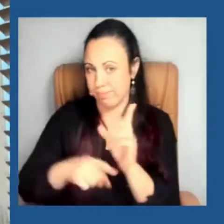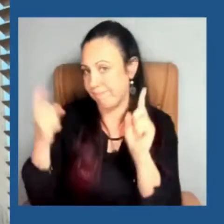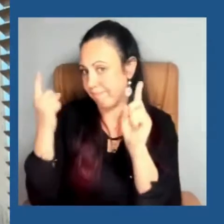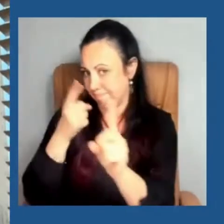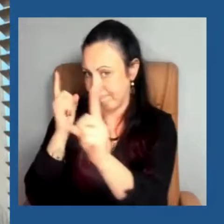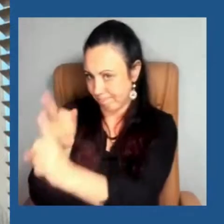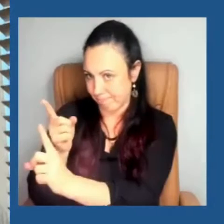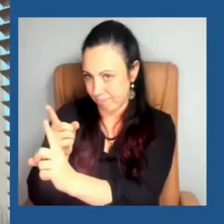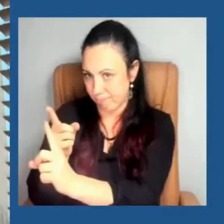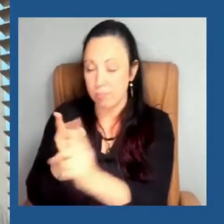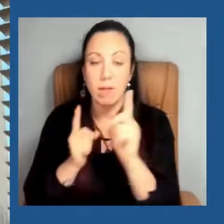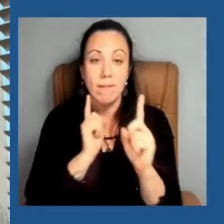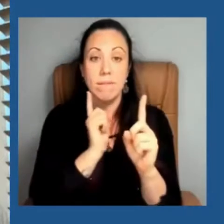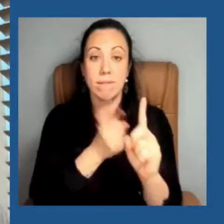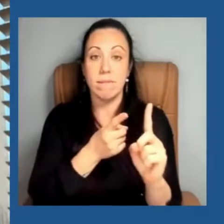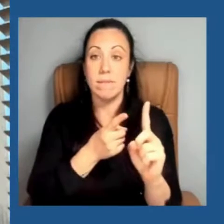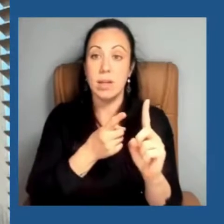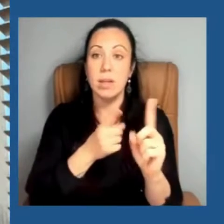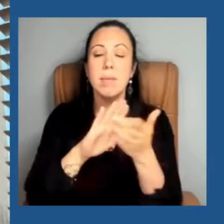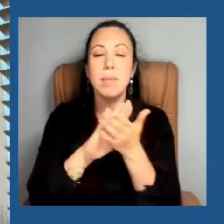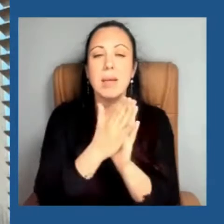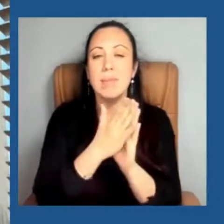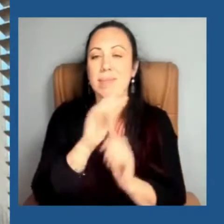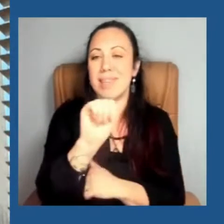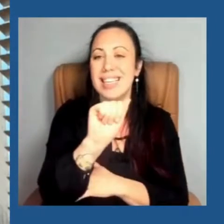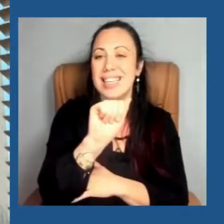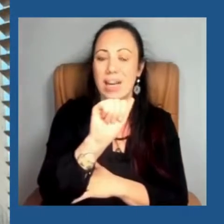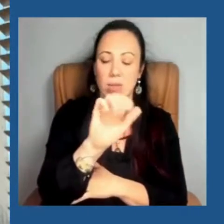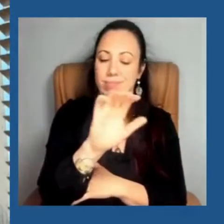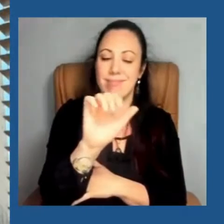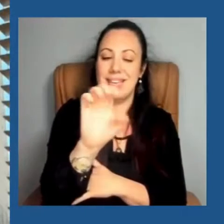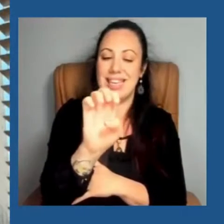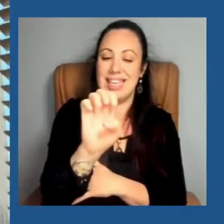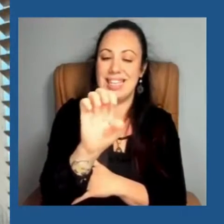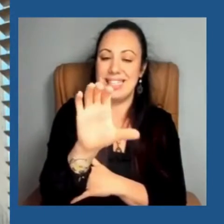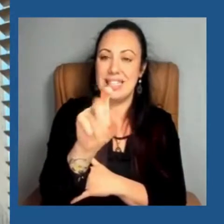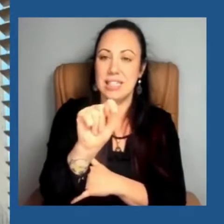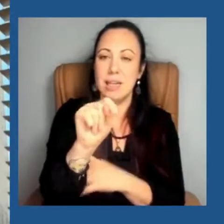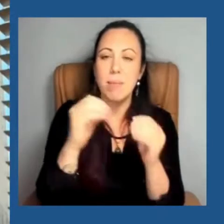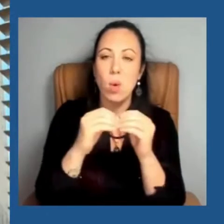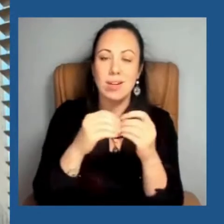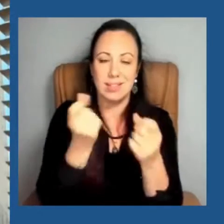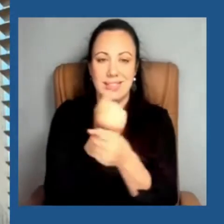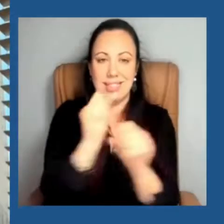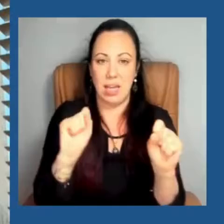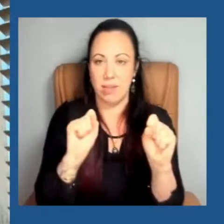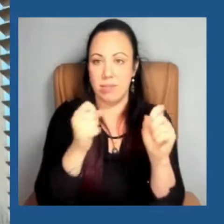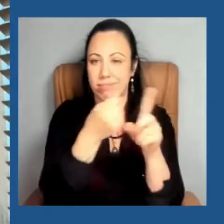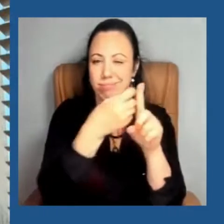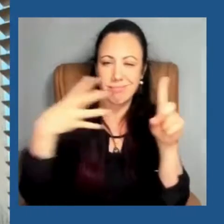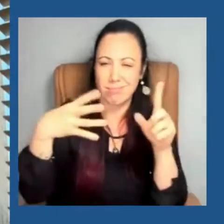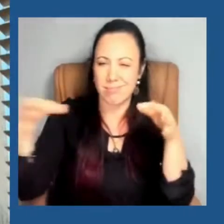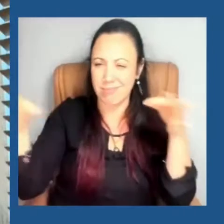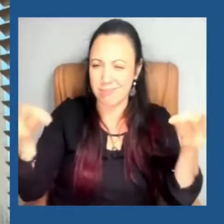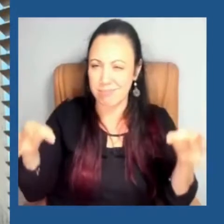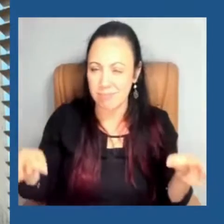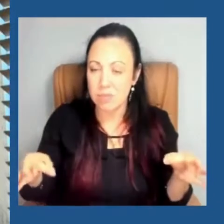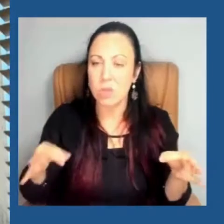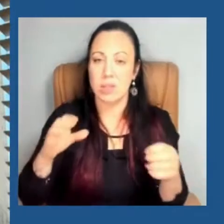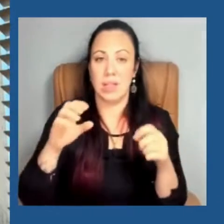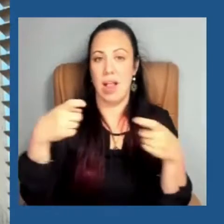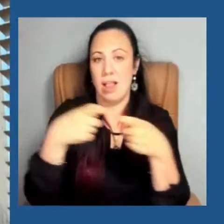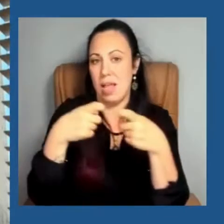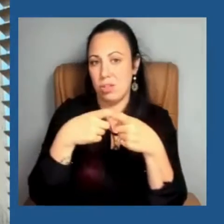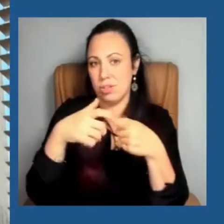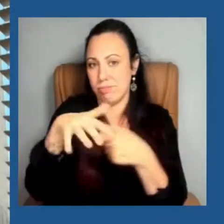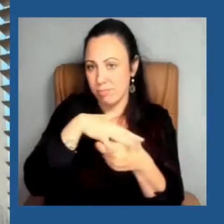aim is to make ECT safer by unpacking its active ingredients, that being the electric field and the seizure.